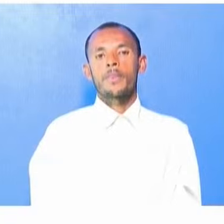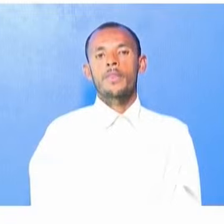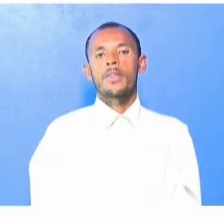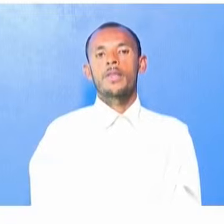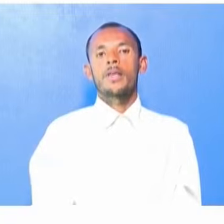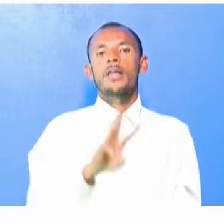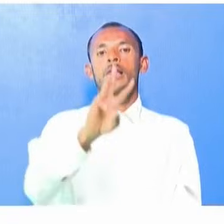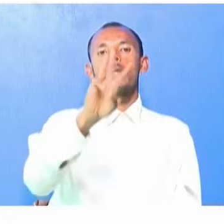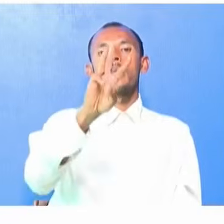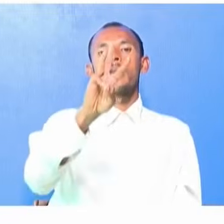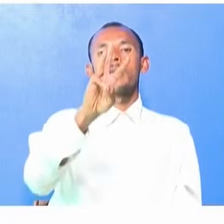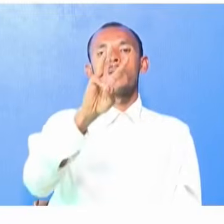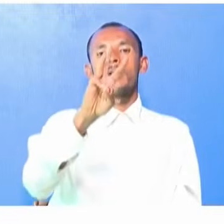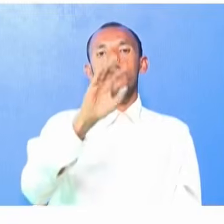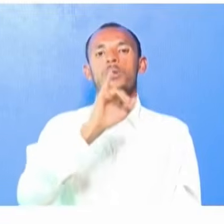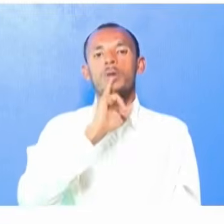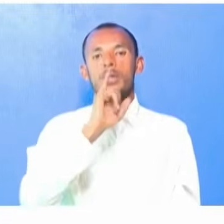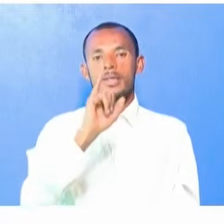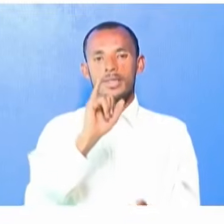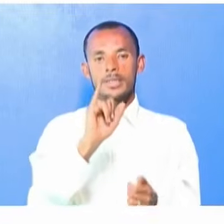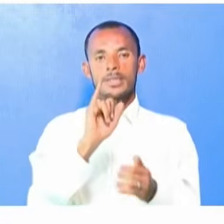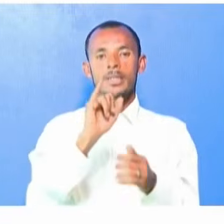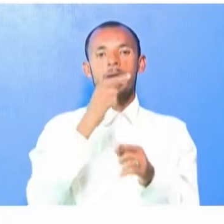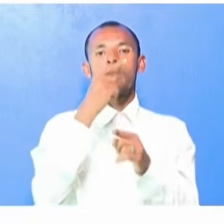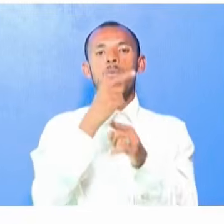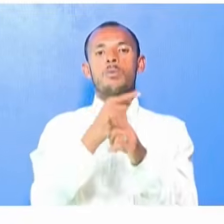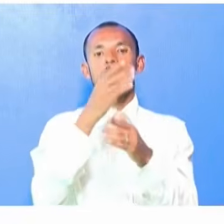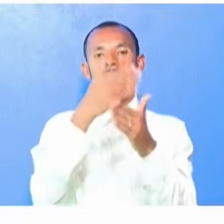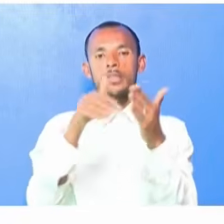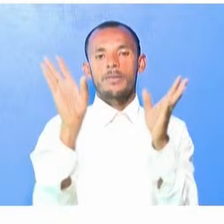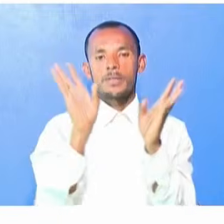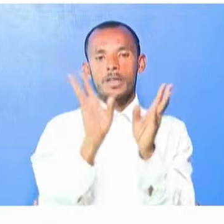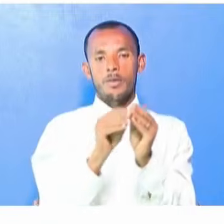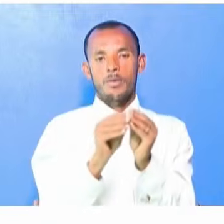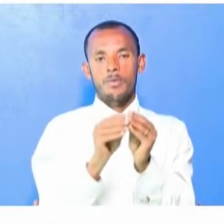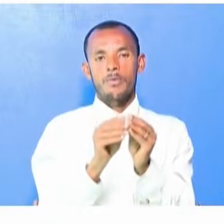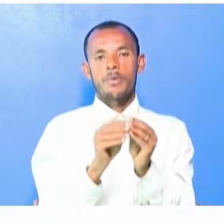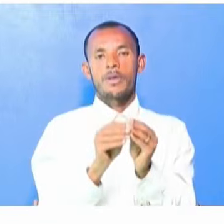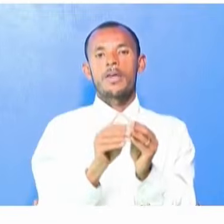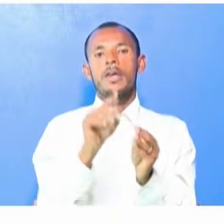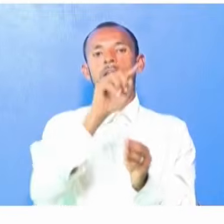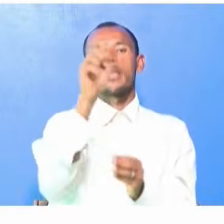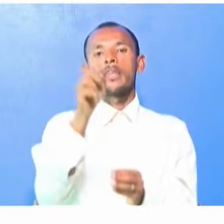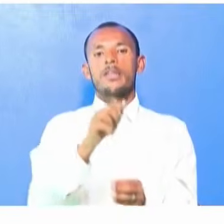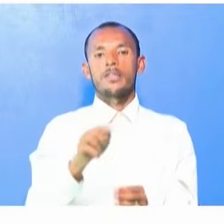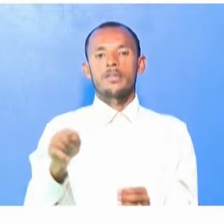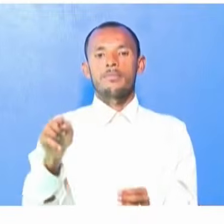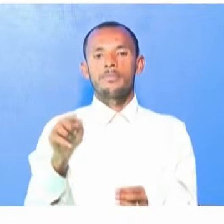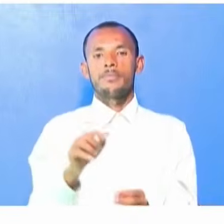W is subset, proper subset of integer.